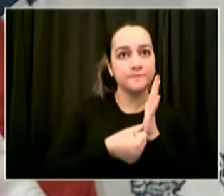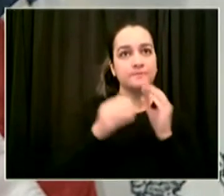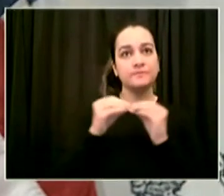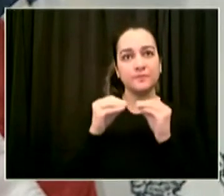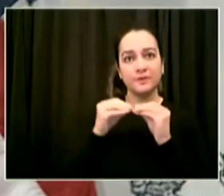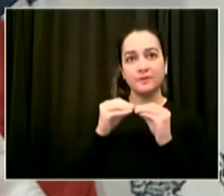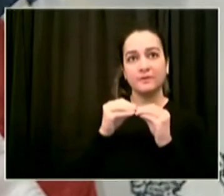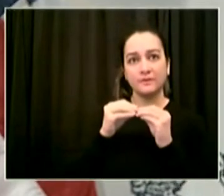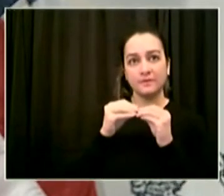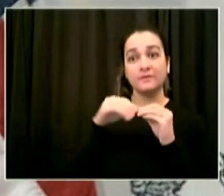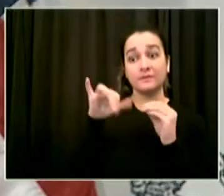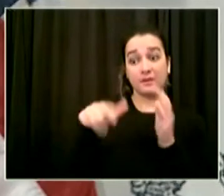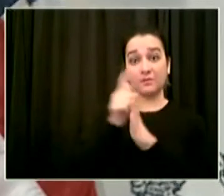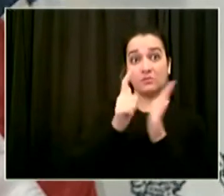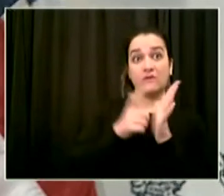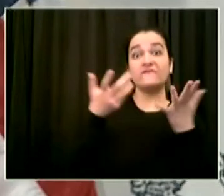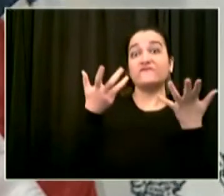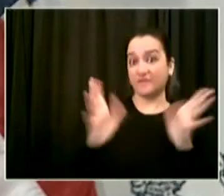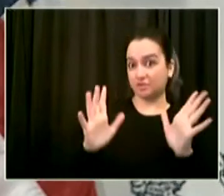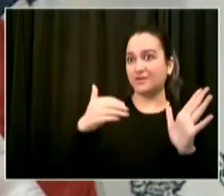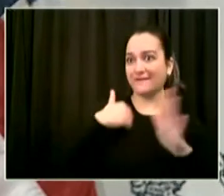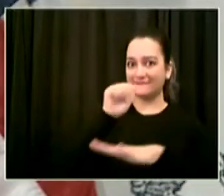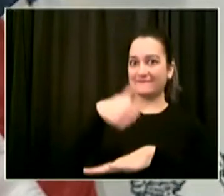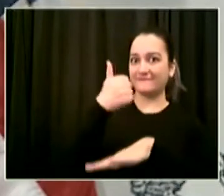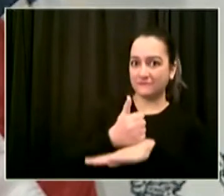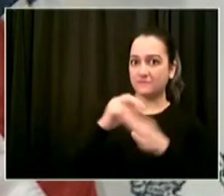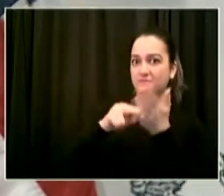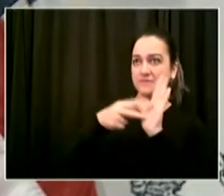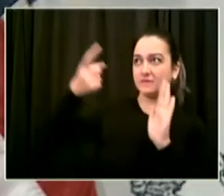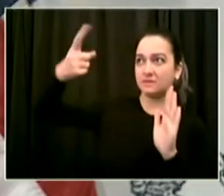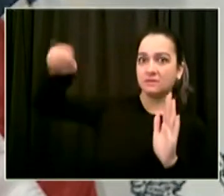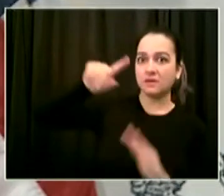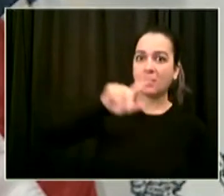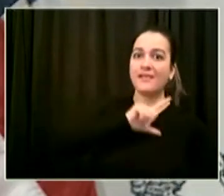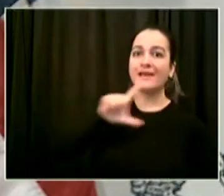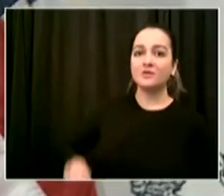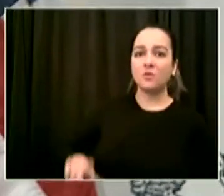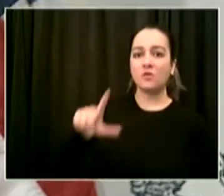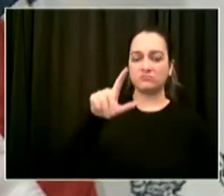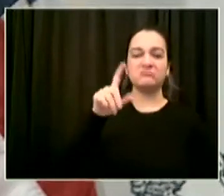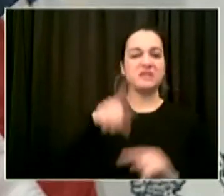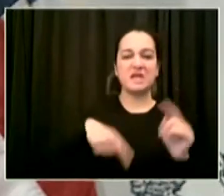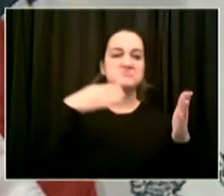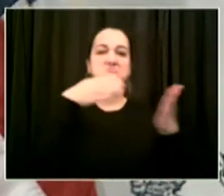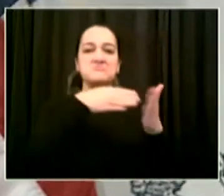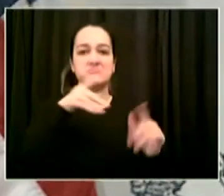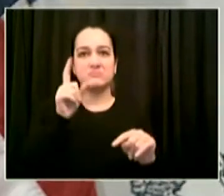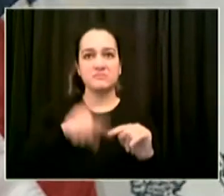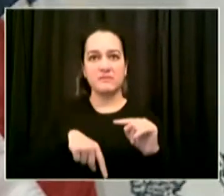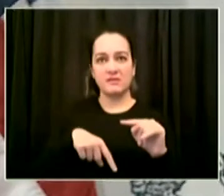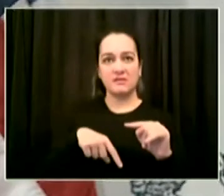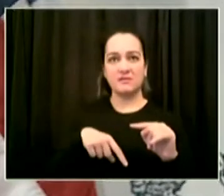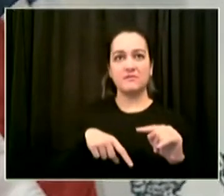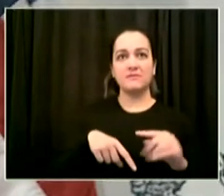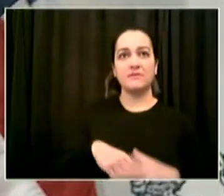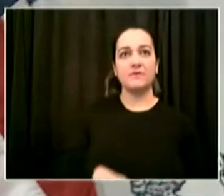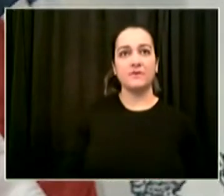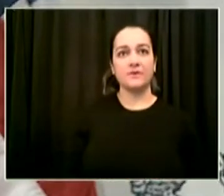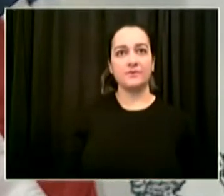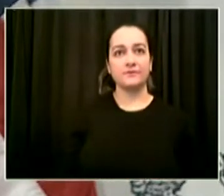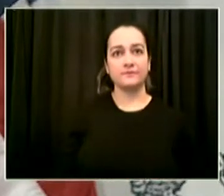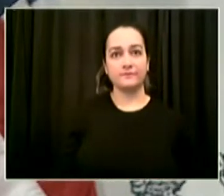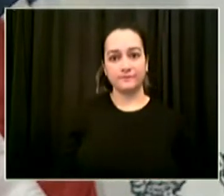It's a problem that's real and has to be dealt with forcefully. And this is something I know the Human Rights Commission has been deeply involved in,